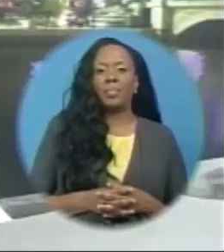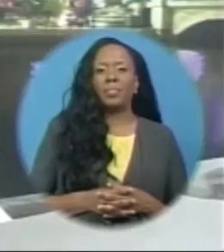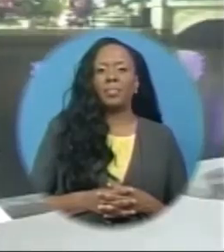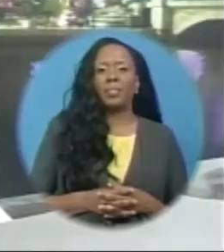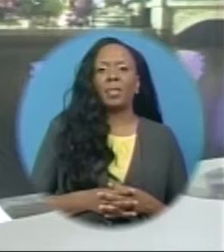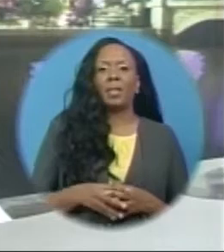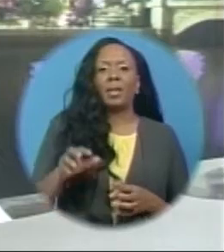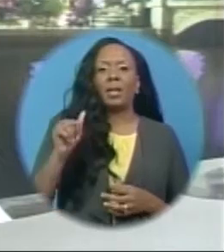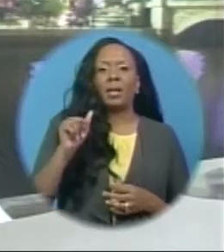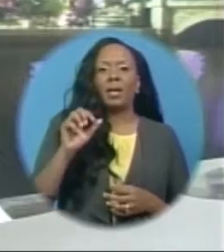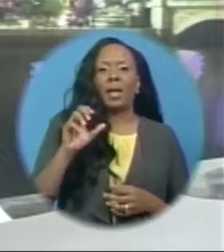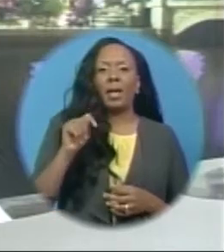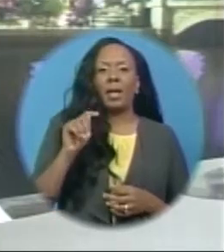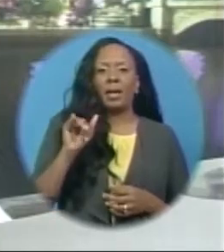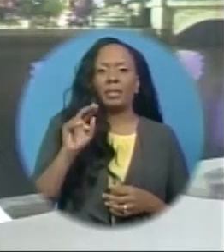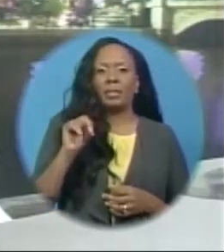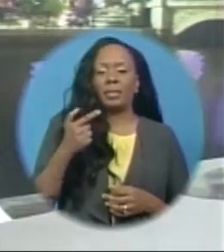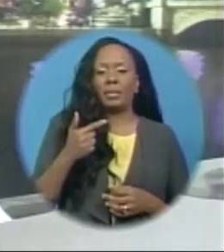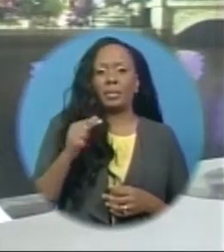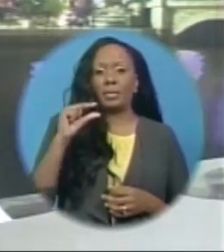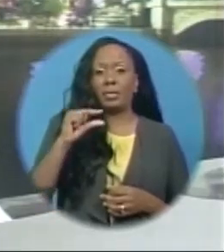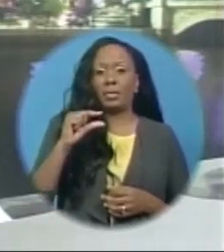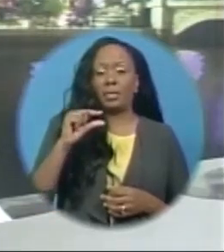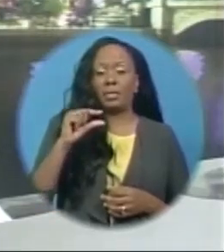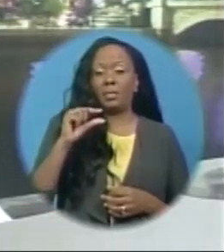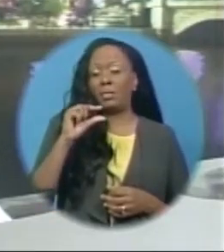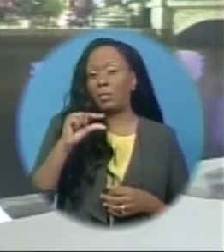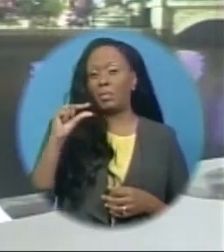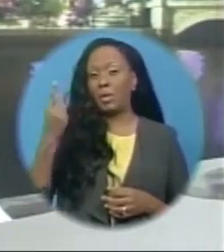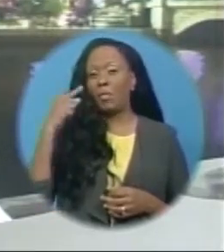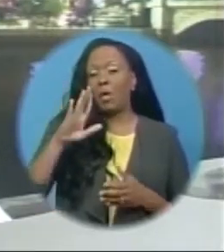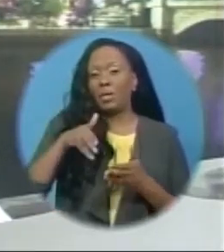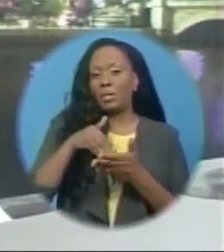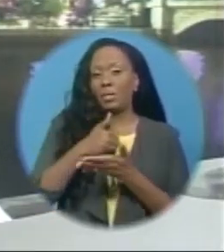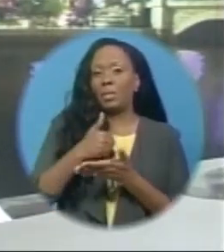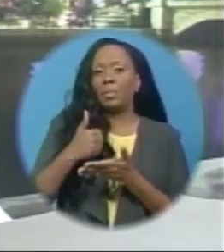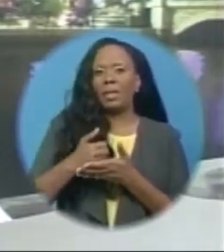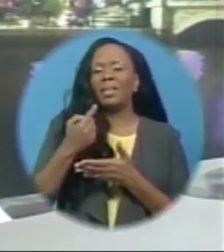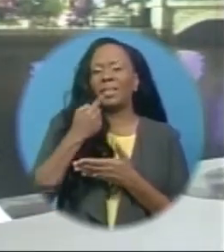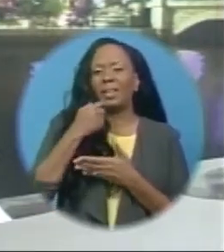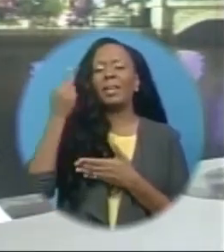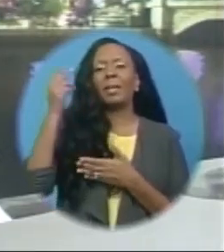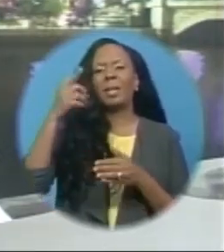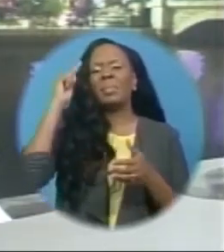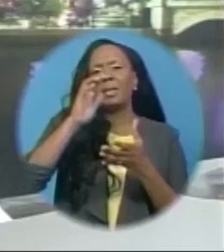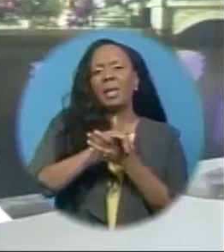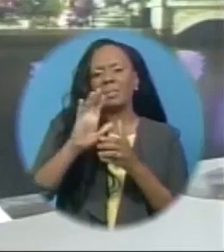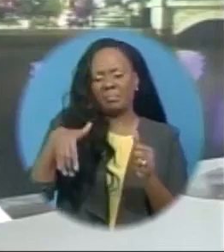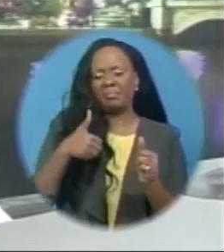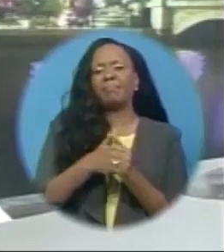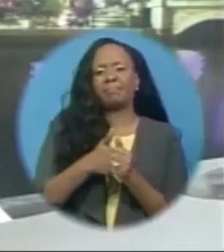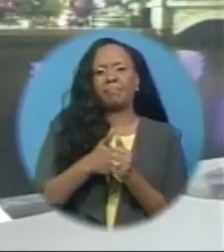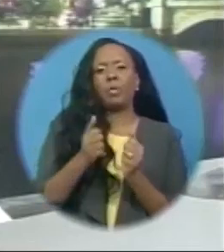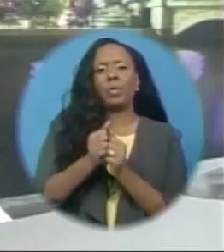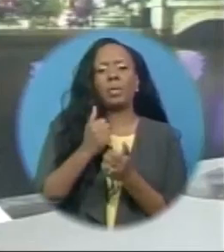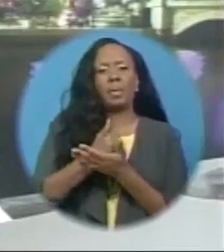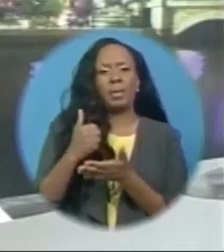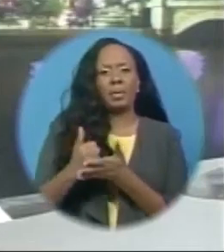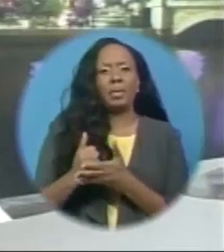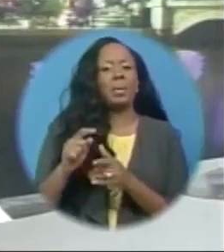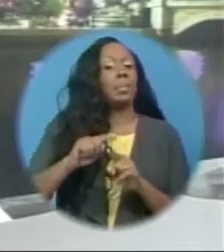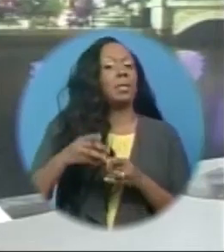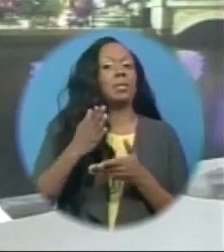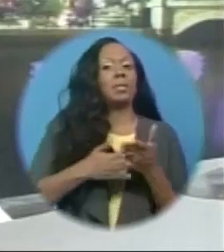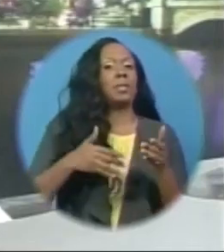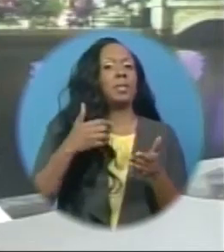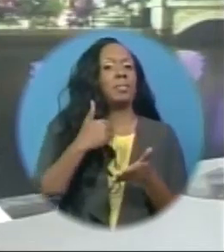Meanwhile, the acting governor says he anticipates there will be compliance by the commercial banks, but has also acknowledged that some banks